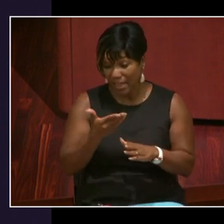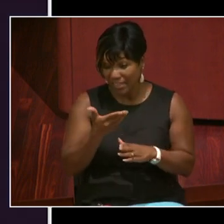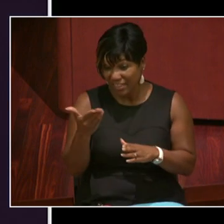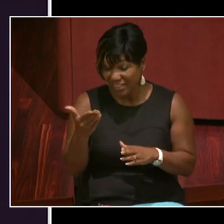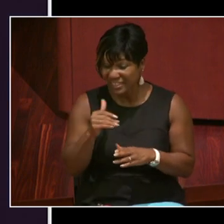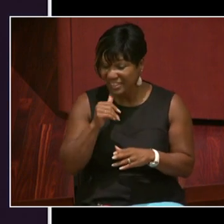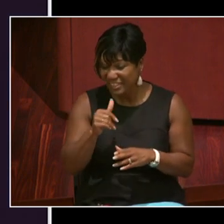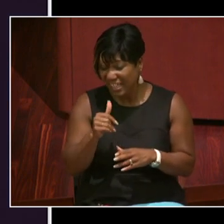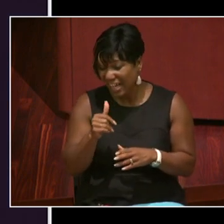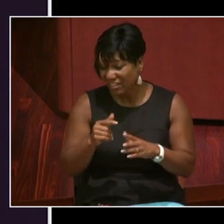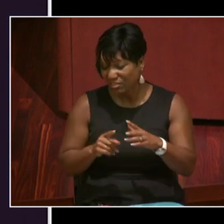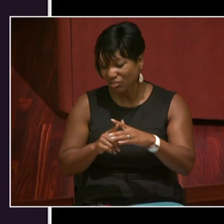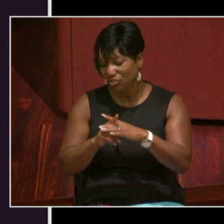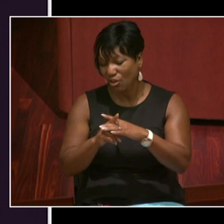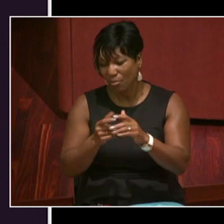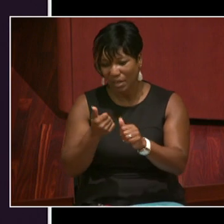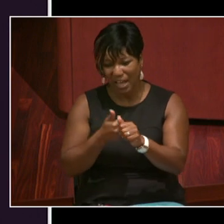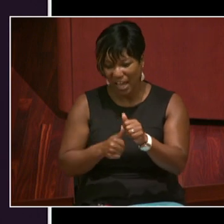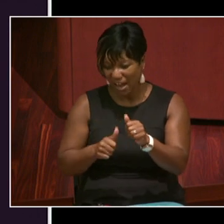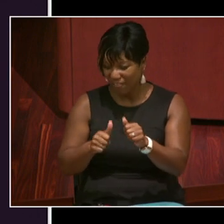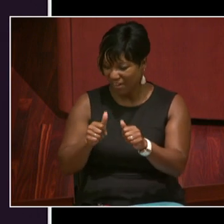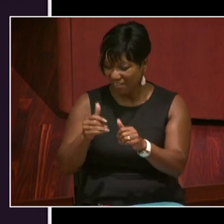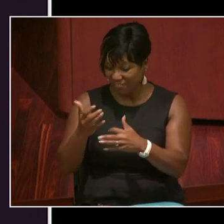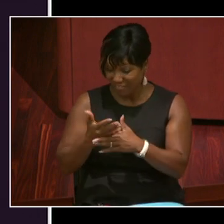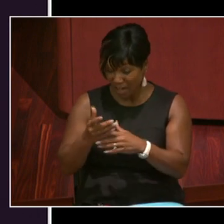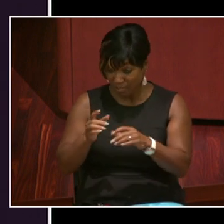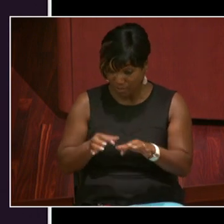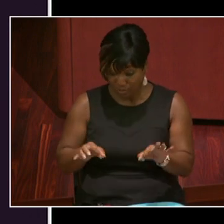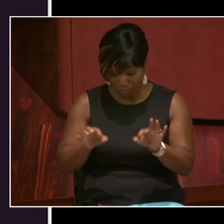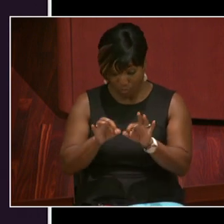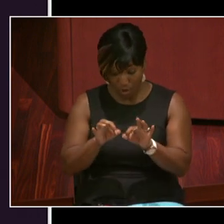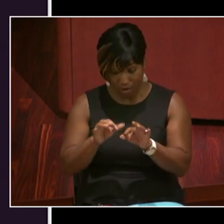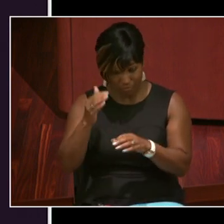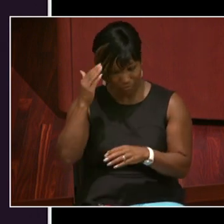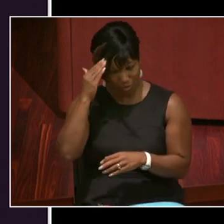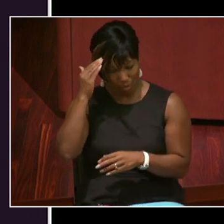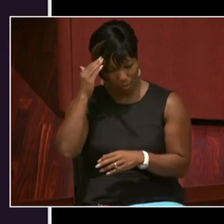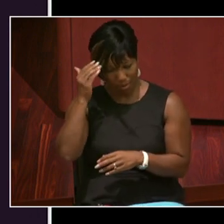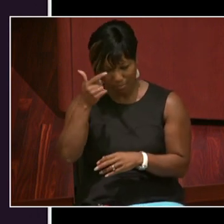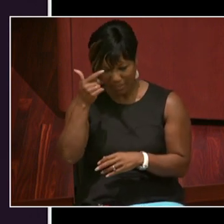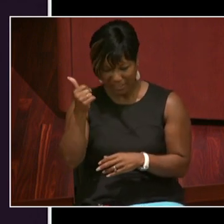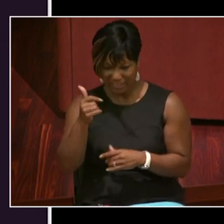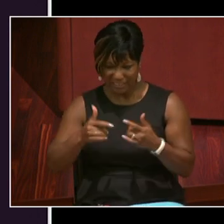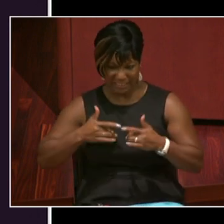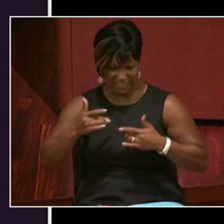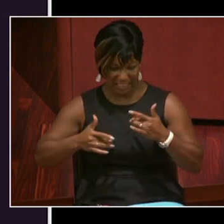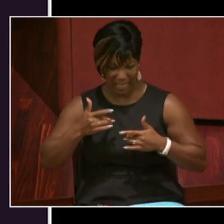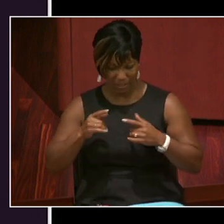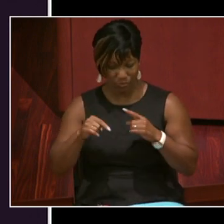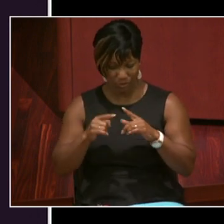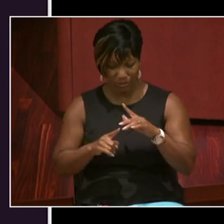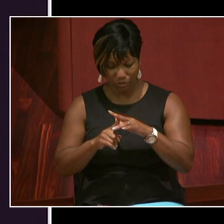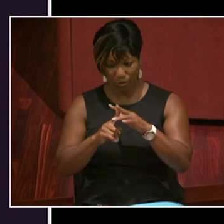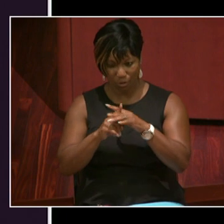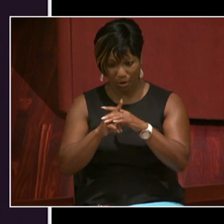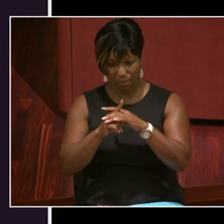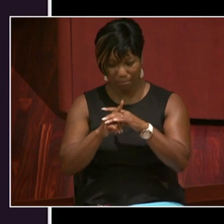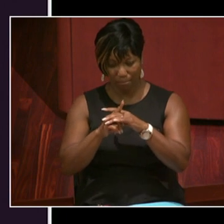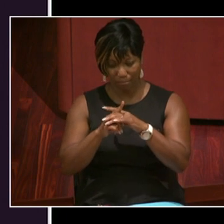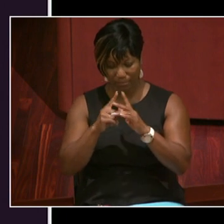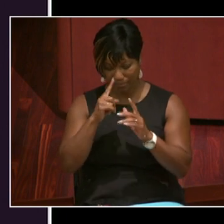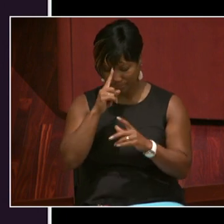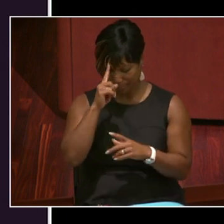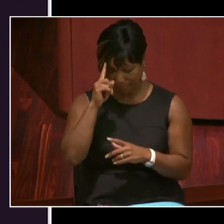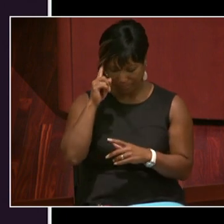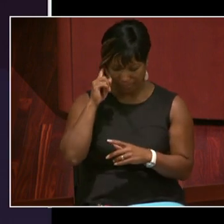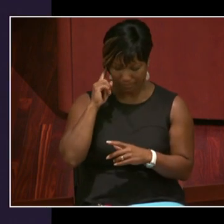aren't necessarily going to show up in every single file, but it's worth being aware of them because it's extremely exciting when they do show up.